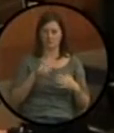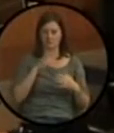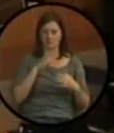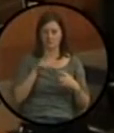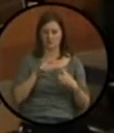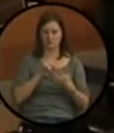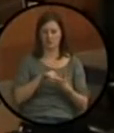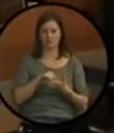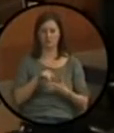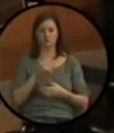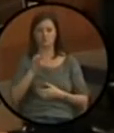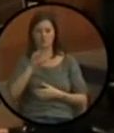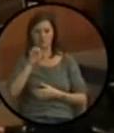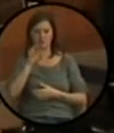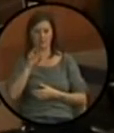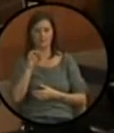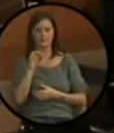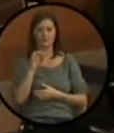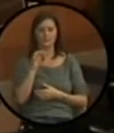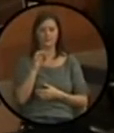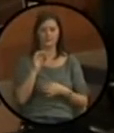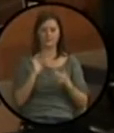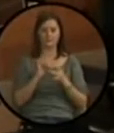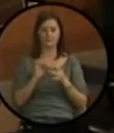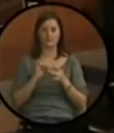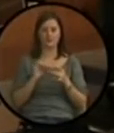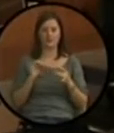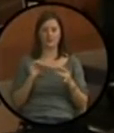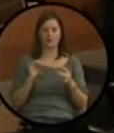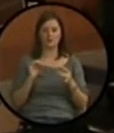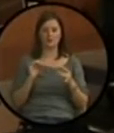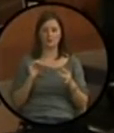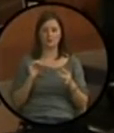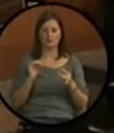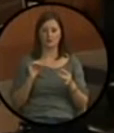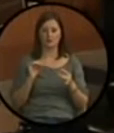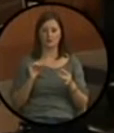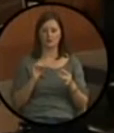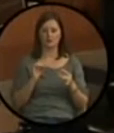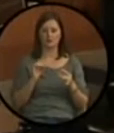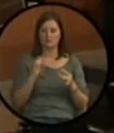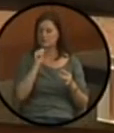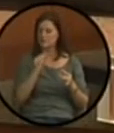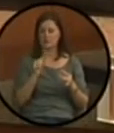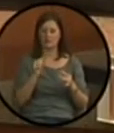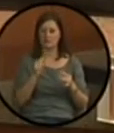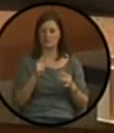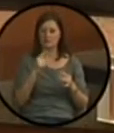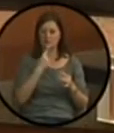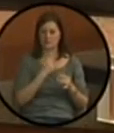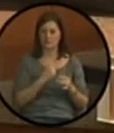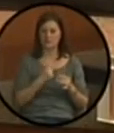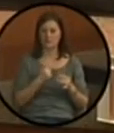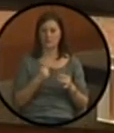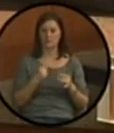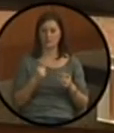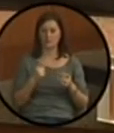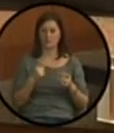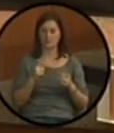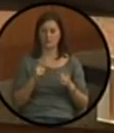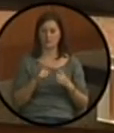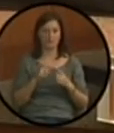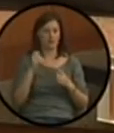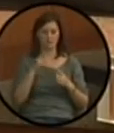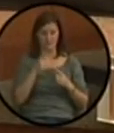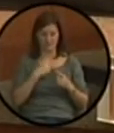You know, I guess I'm just, I don't think this is a big deal, but here you have a $19